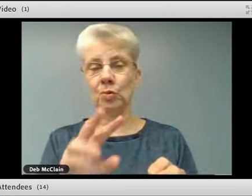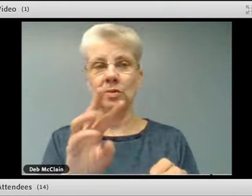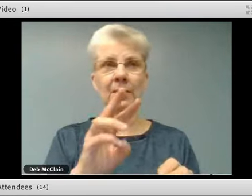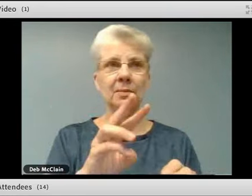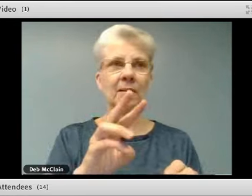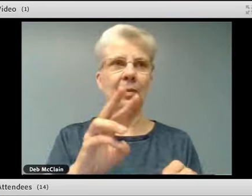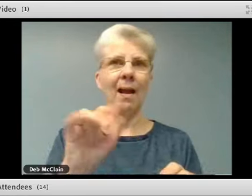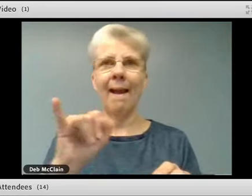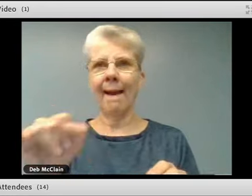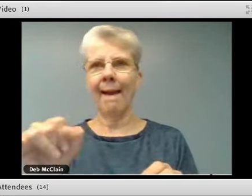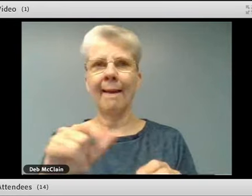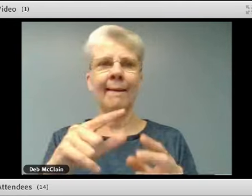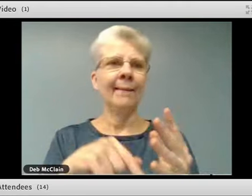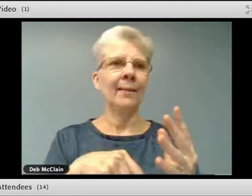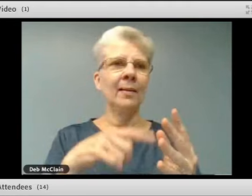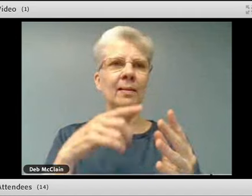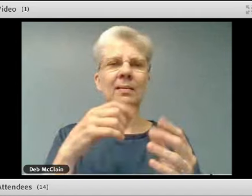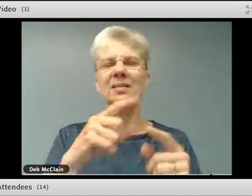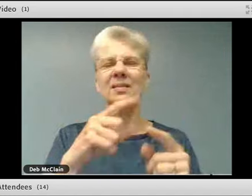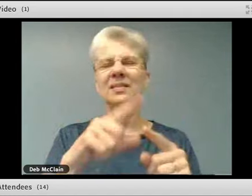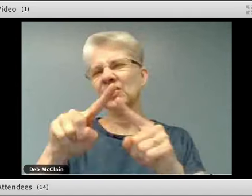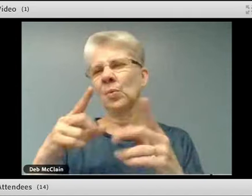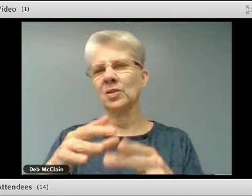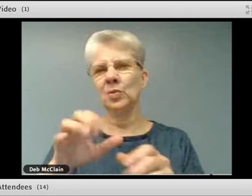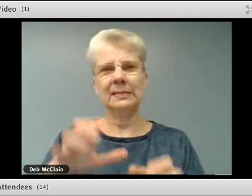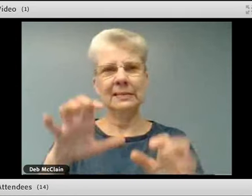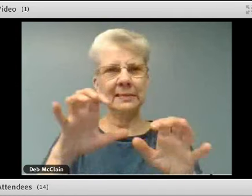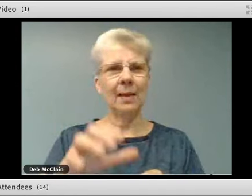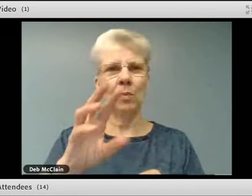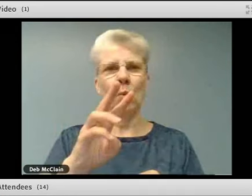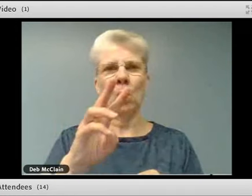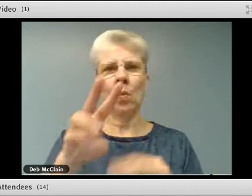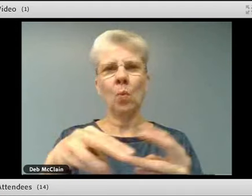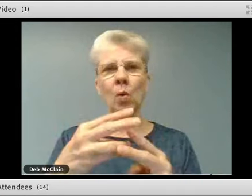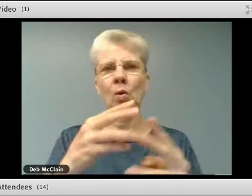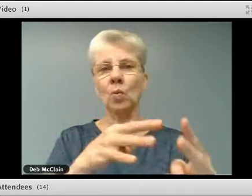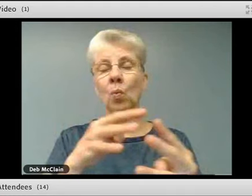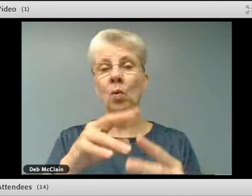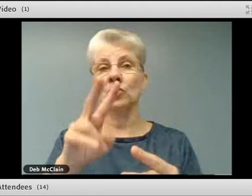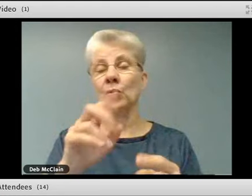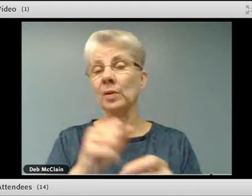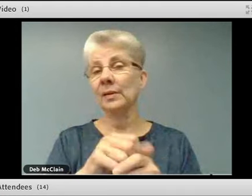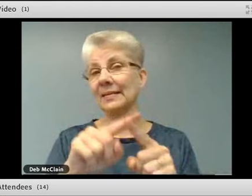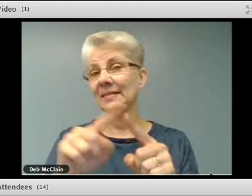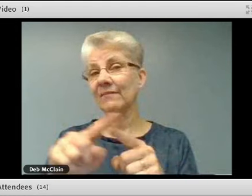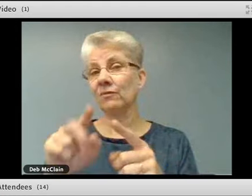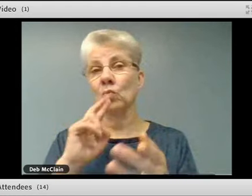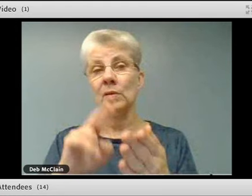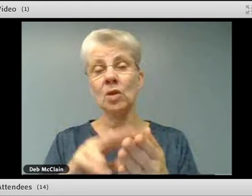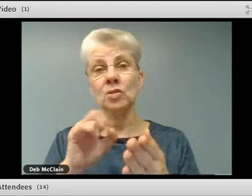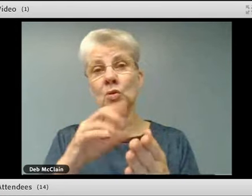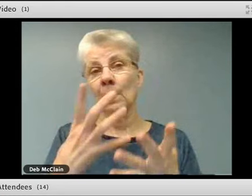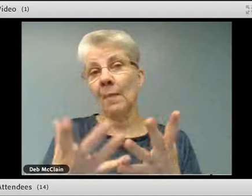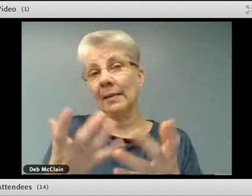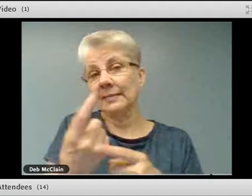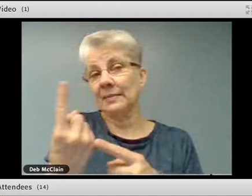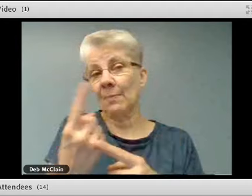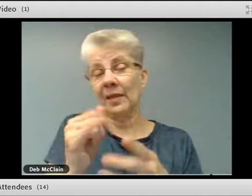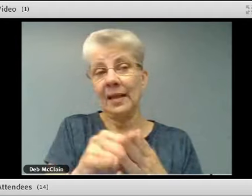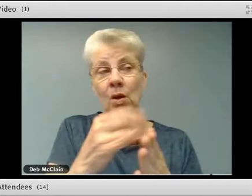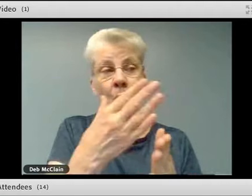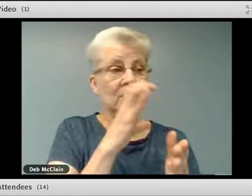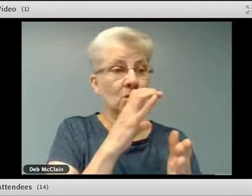WWII, lots of different ways that you can search for World War II, and you'll get different results. So you might get something in one search that you